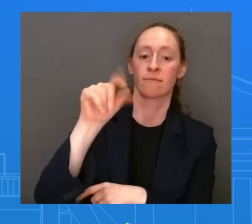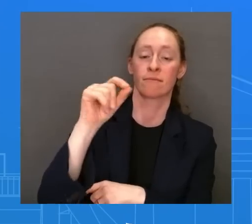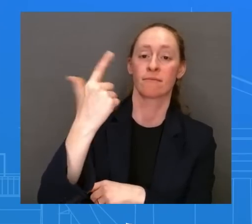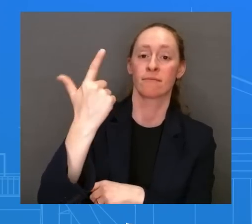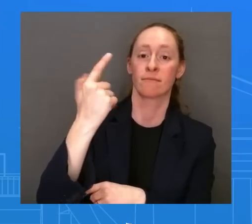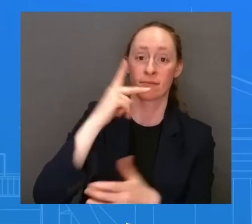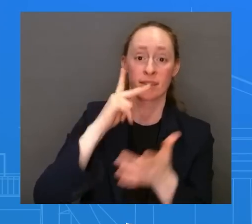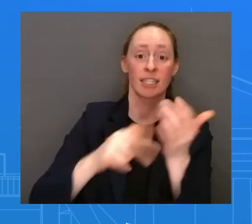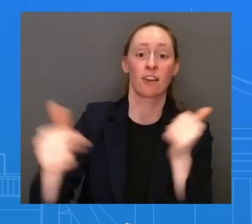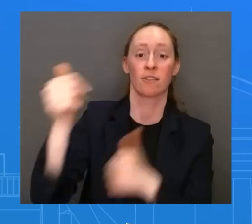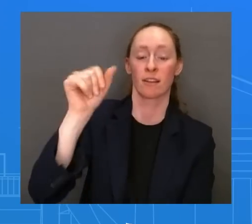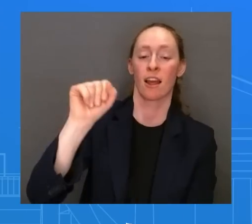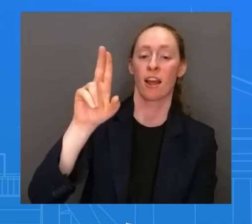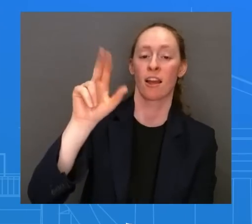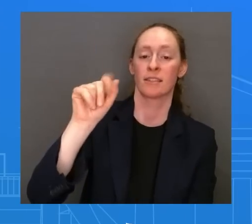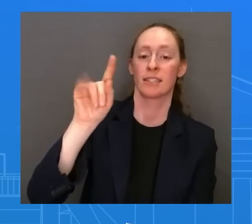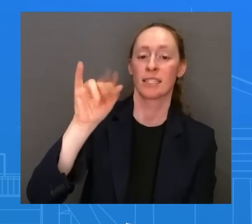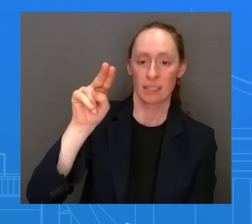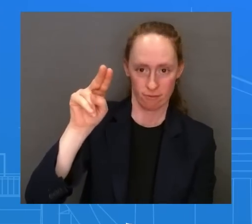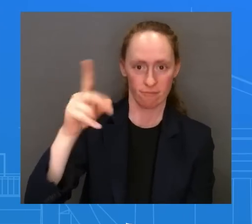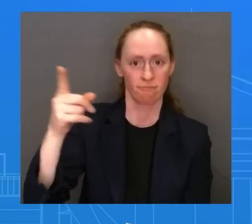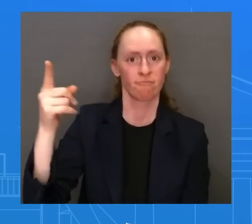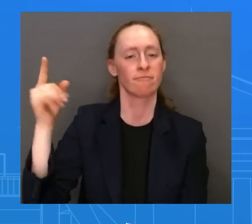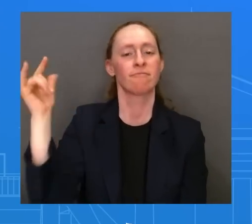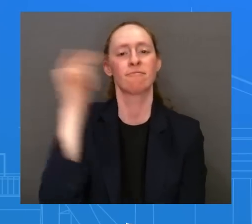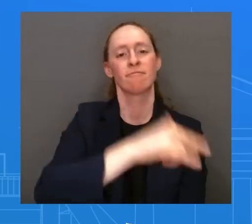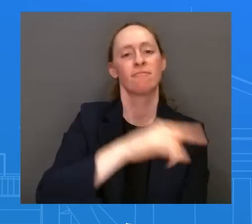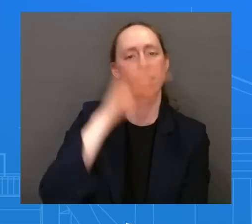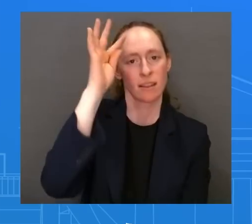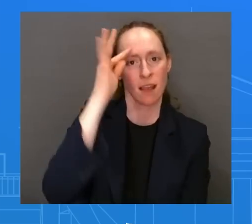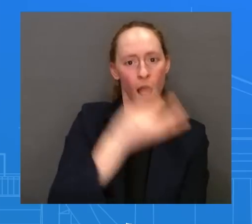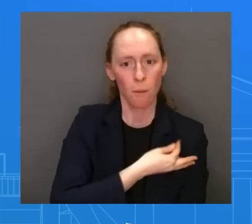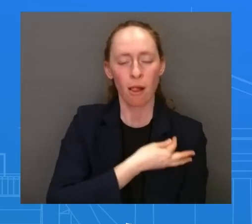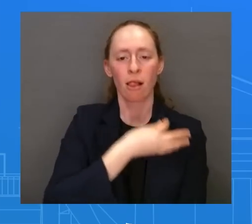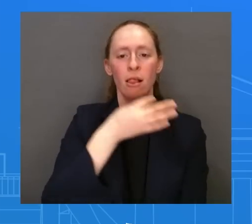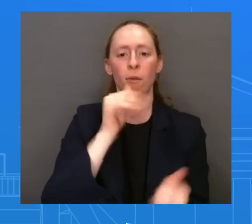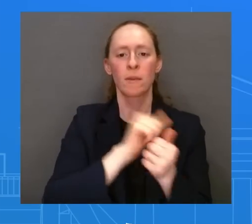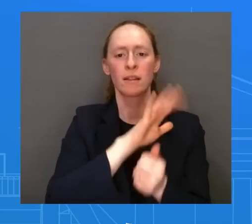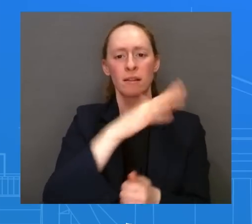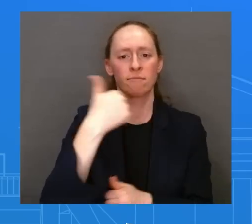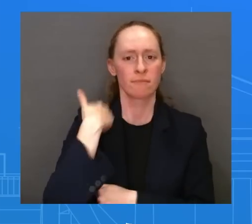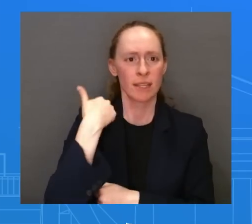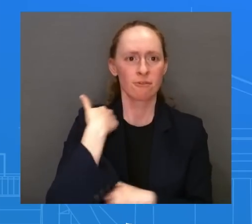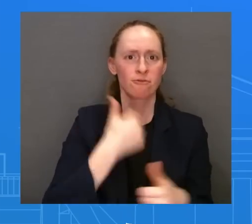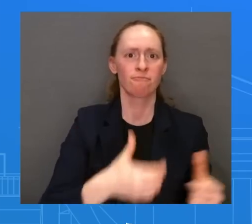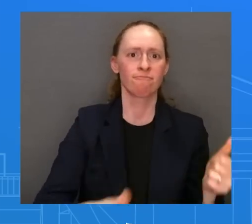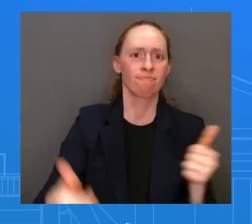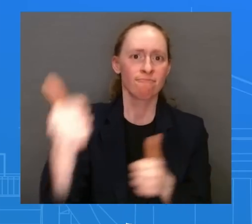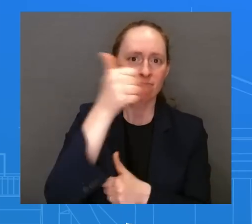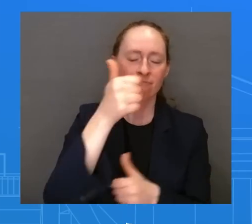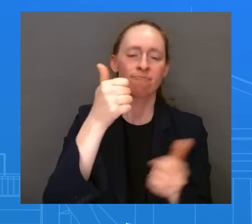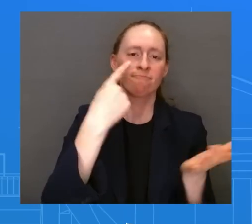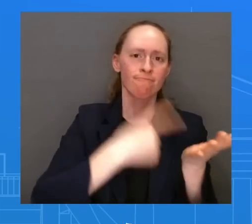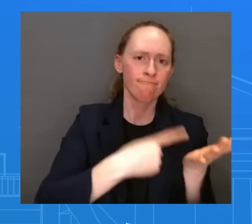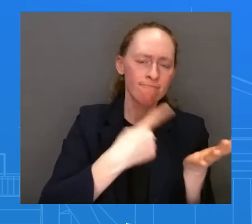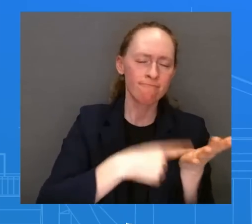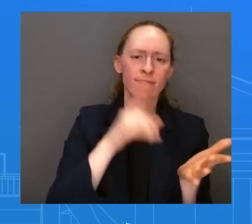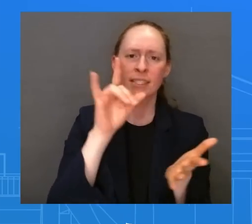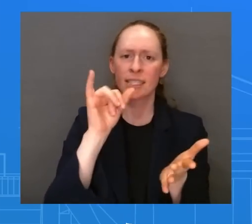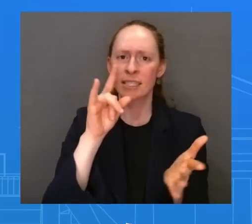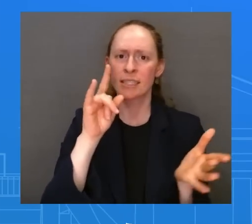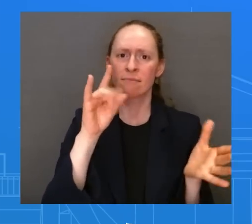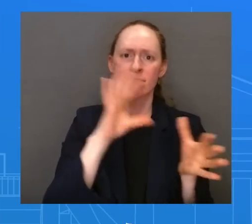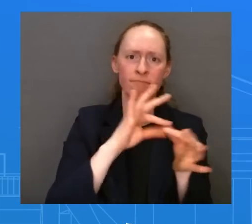isaf commander General Miller and and general Miller walked him through uh some of the retrograde plans that he had already formed